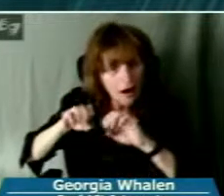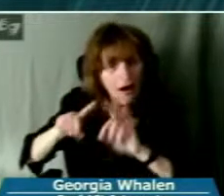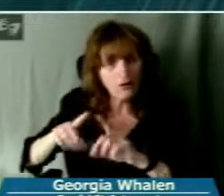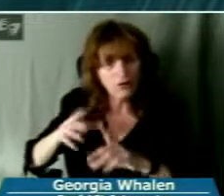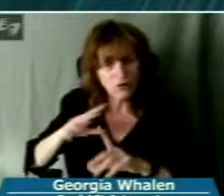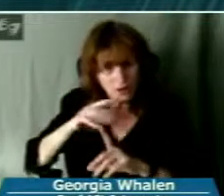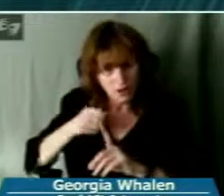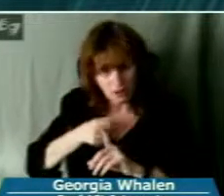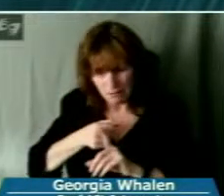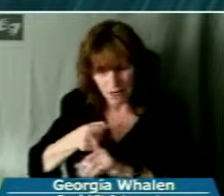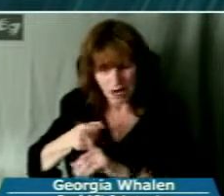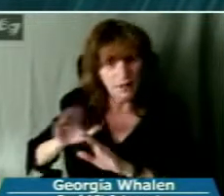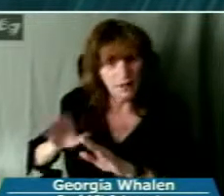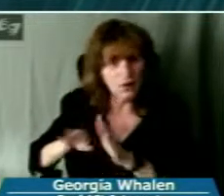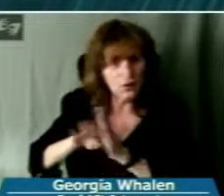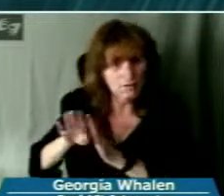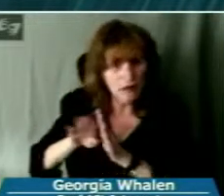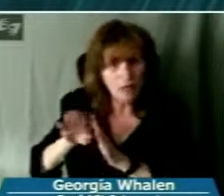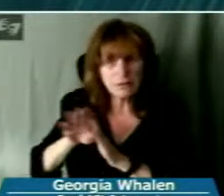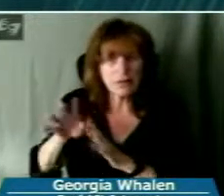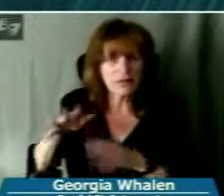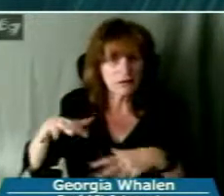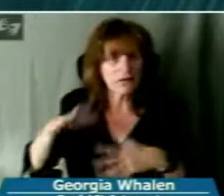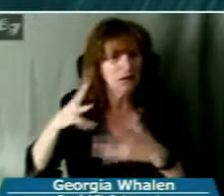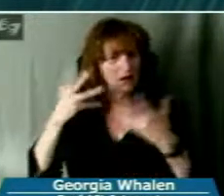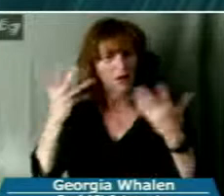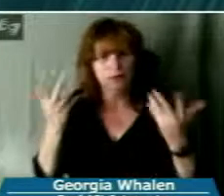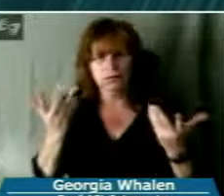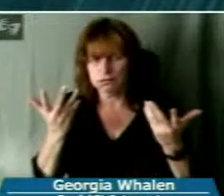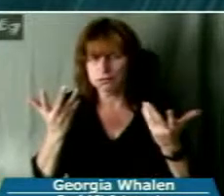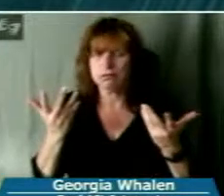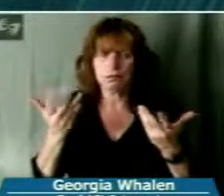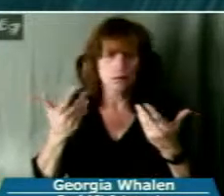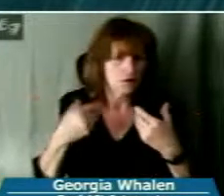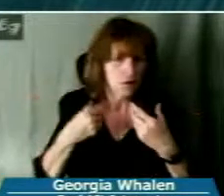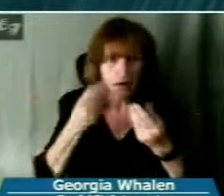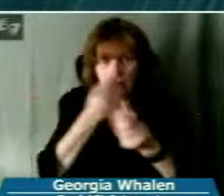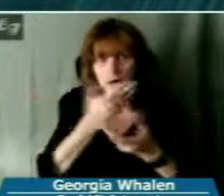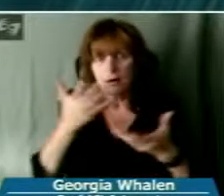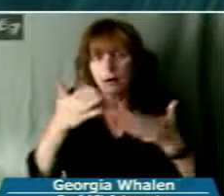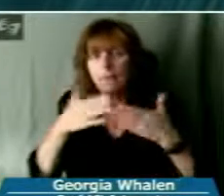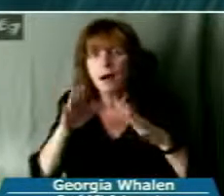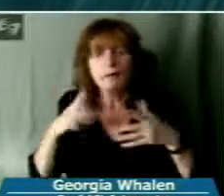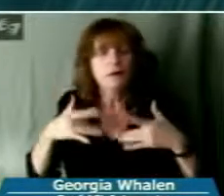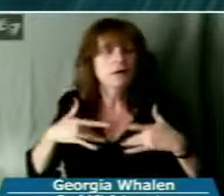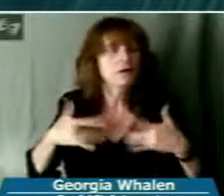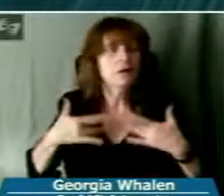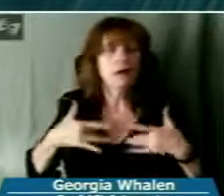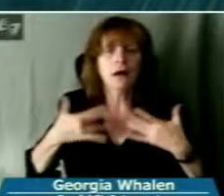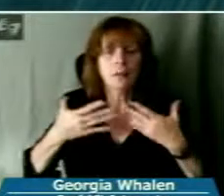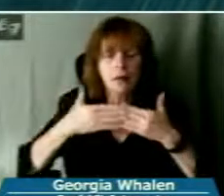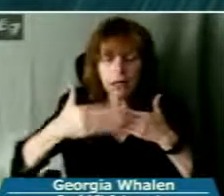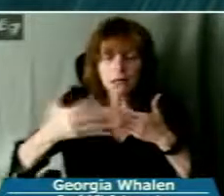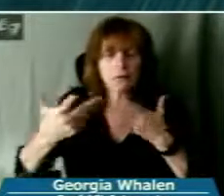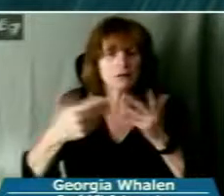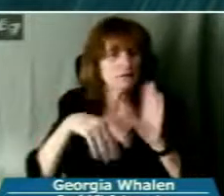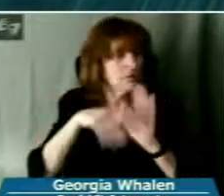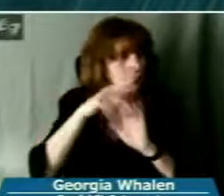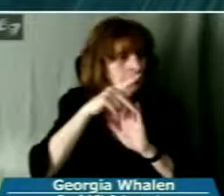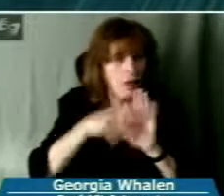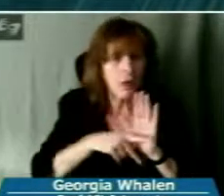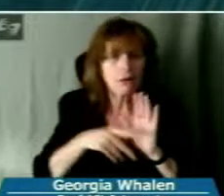does a few things, Samantha, in terms of letting the public know what's coming forward in terms of some policy and as the mayor